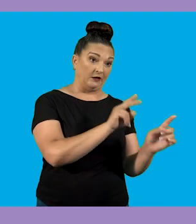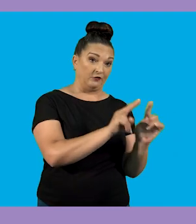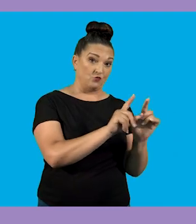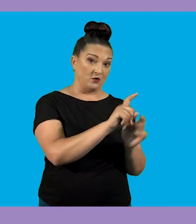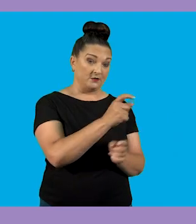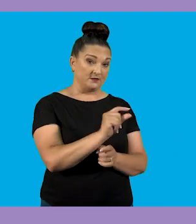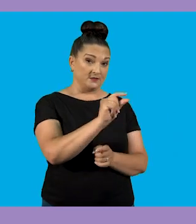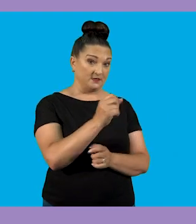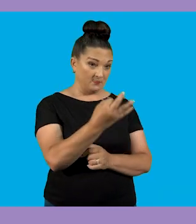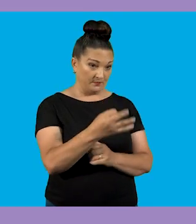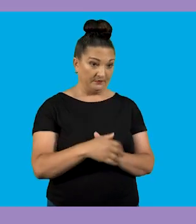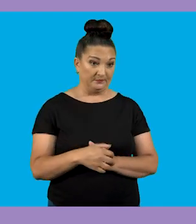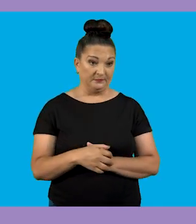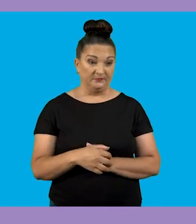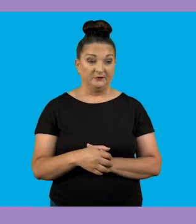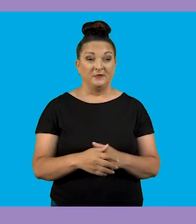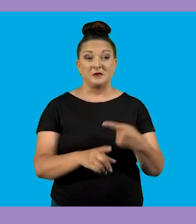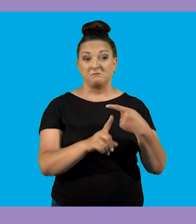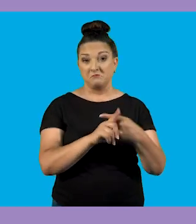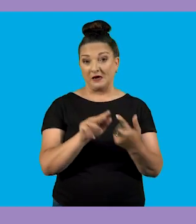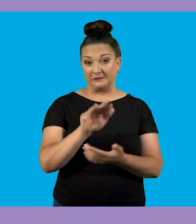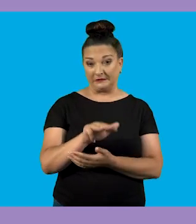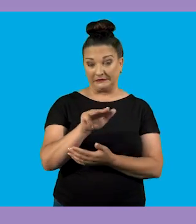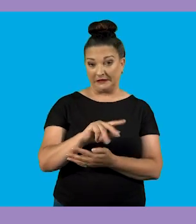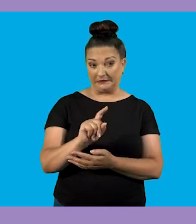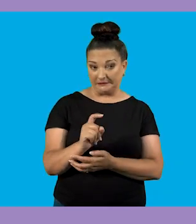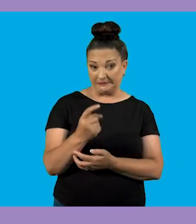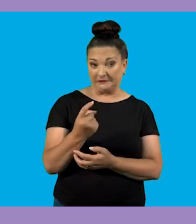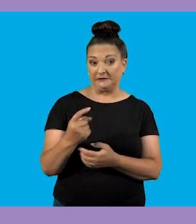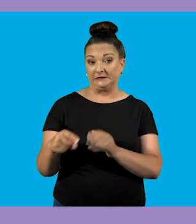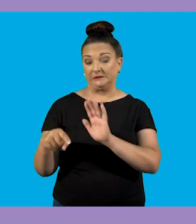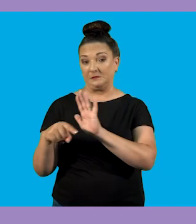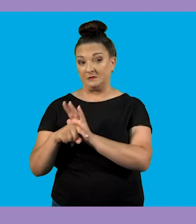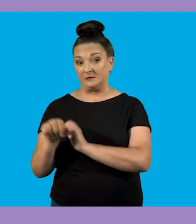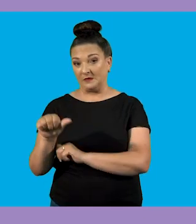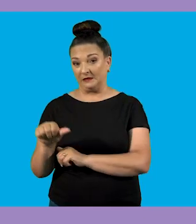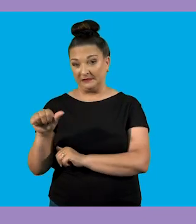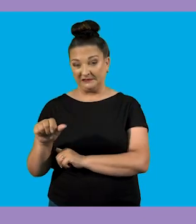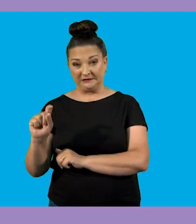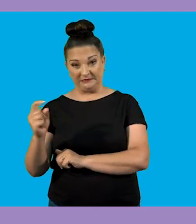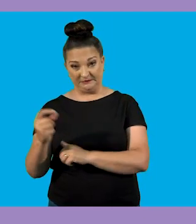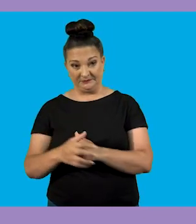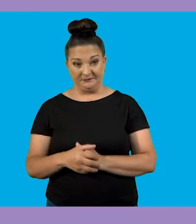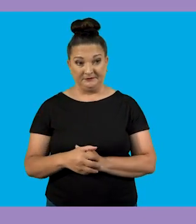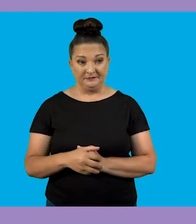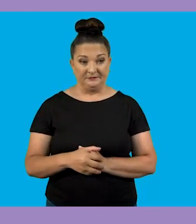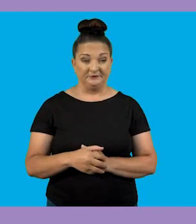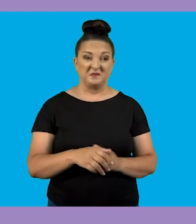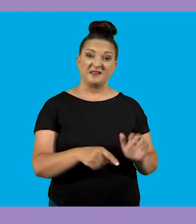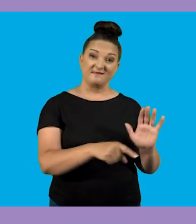the negative 12x cubed, and I have now the 19x and the 16x.